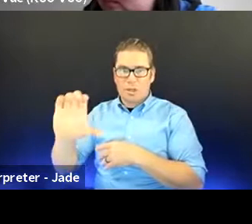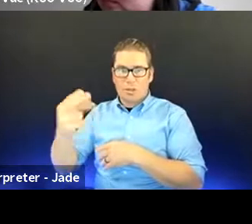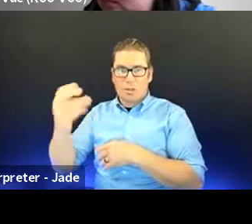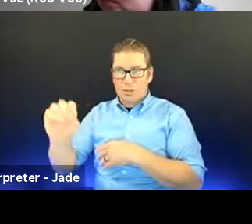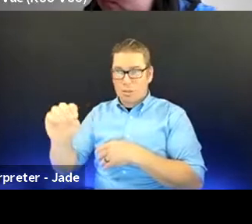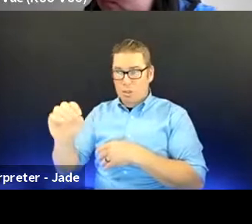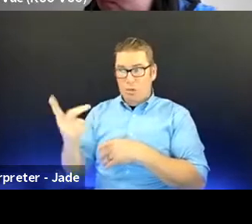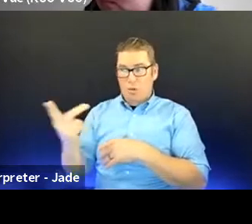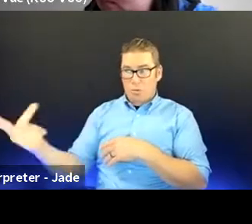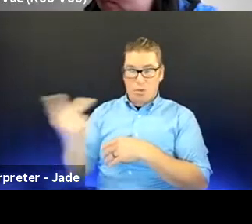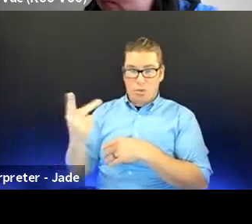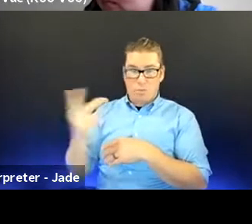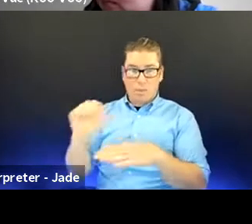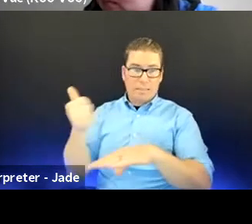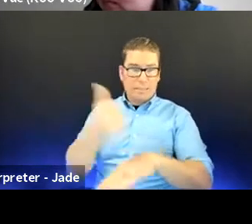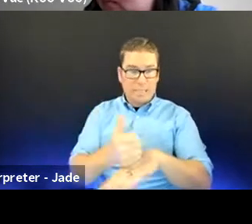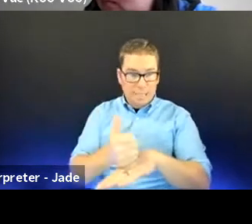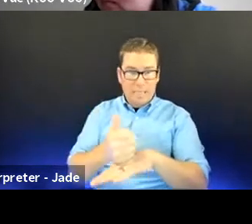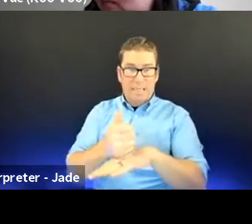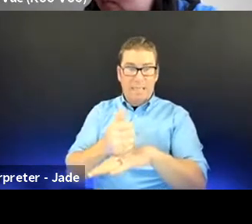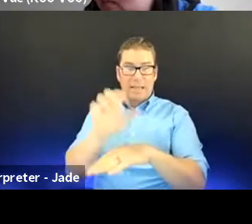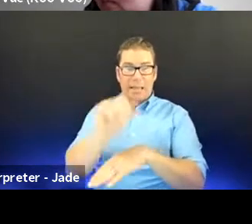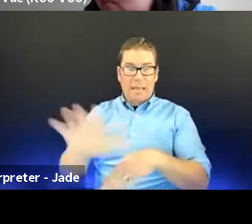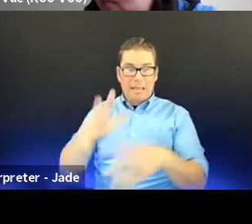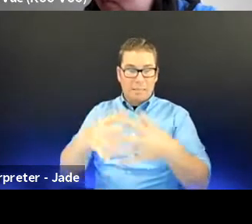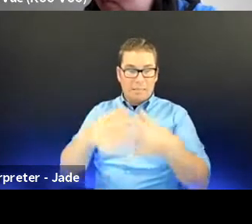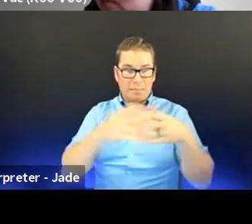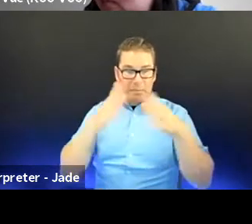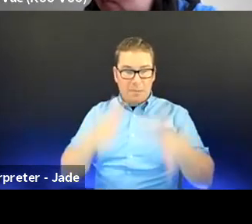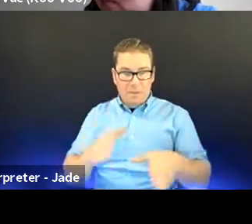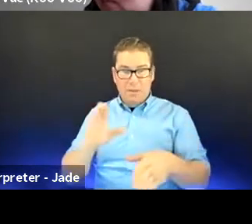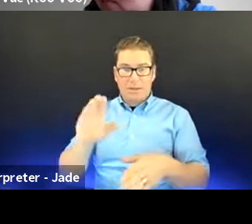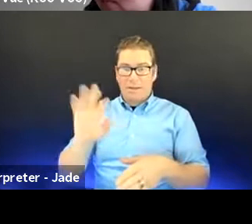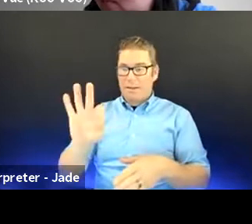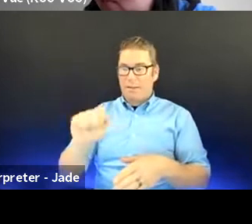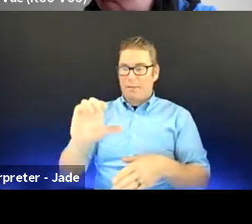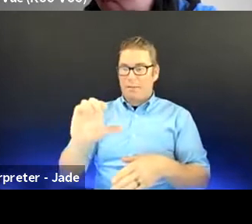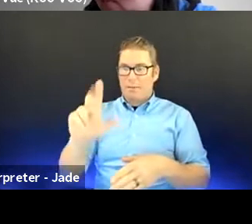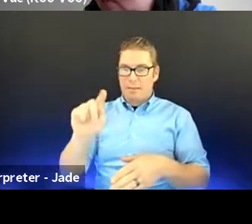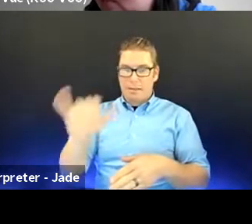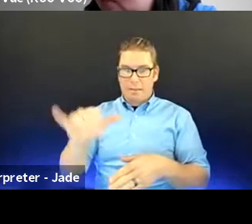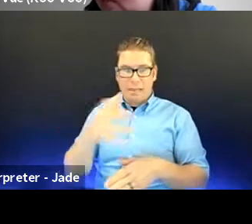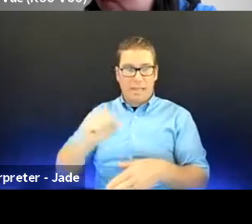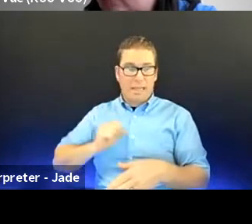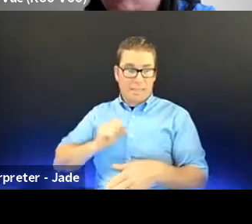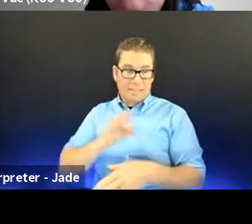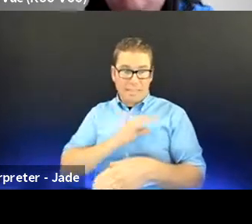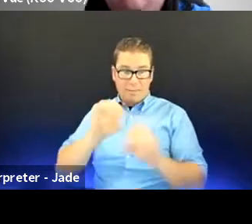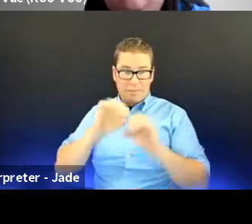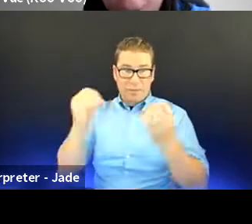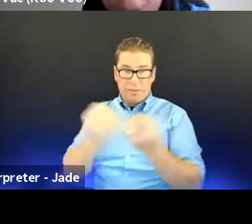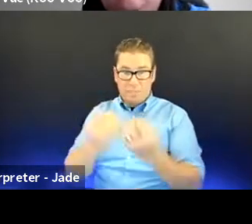Staff Association. That was probably sometime around 2000. I've been a department chair twice.